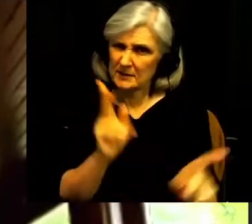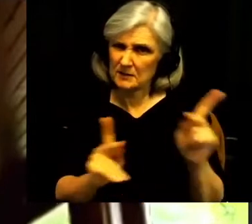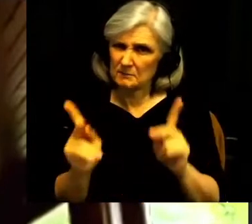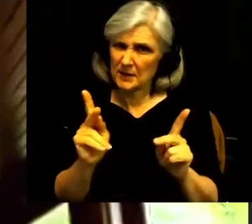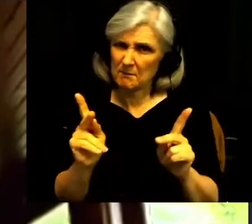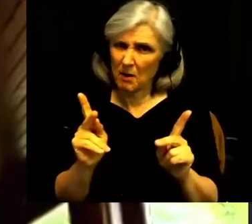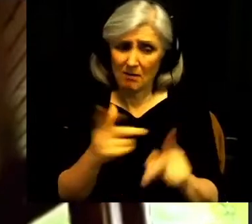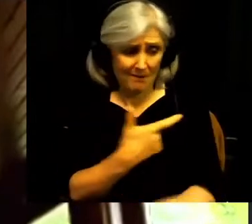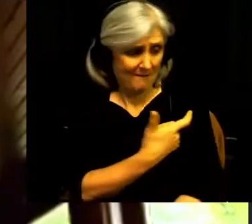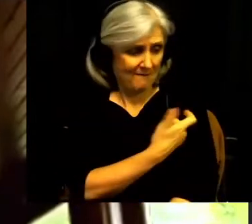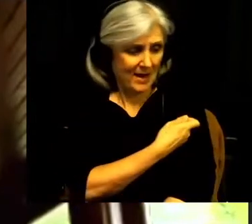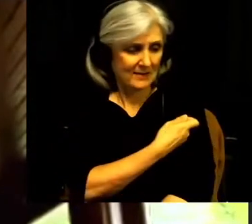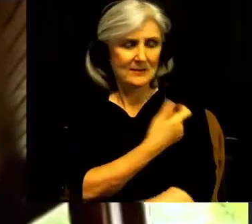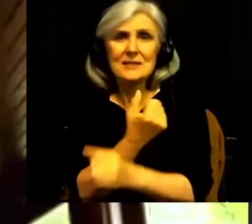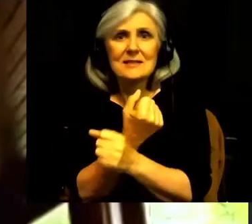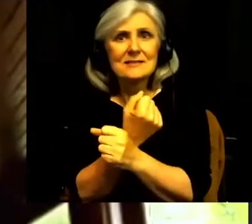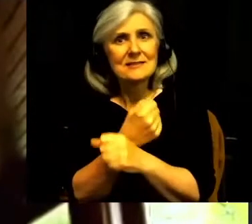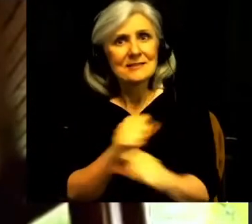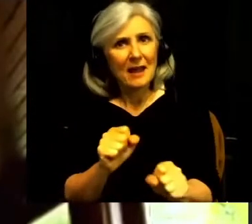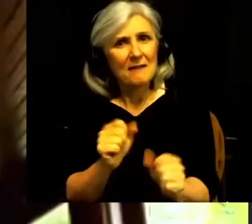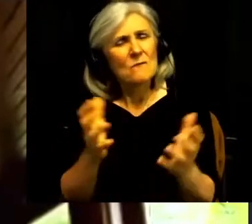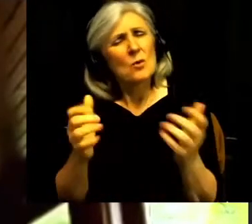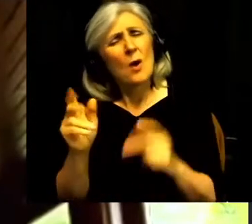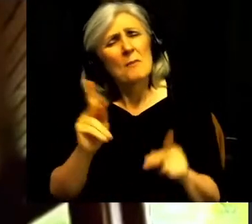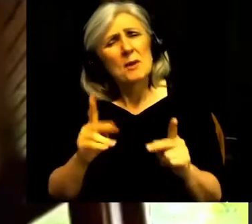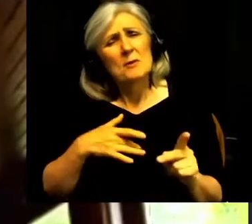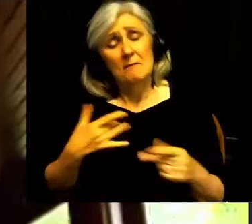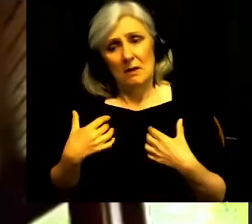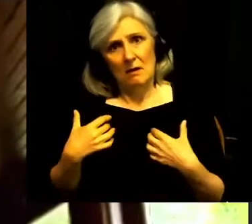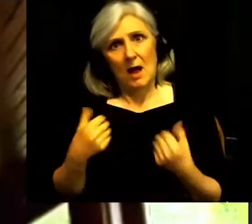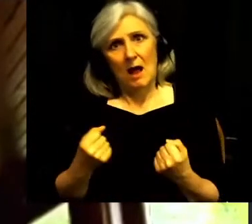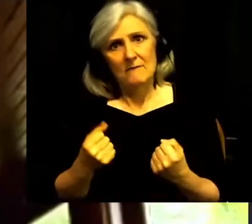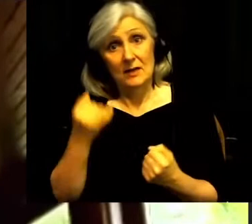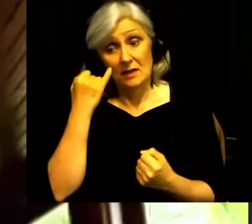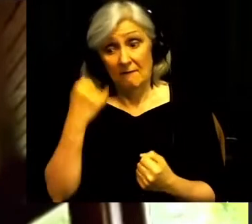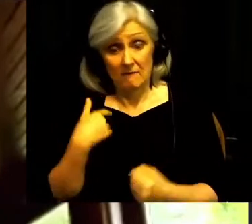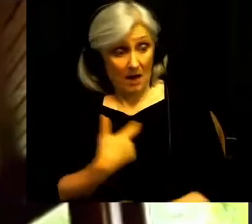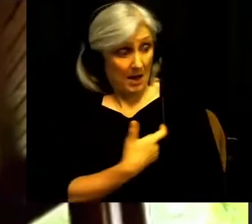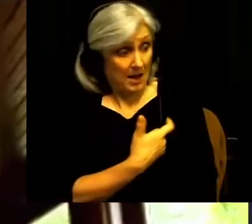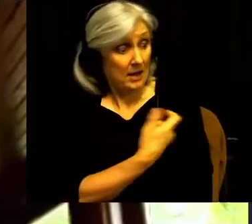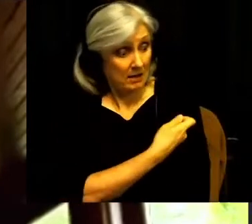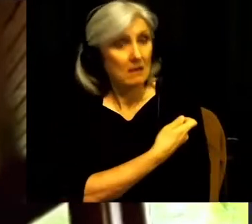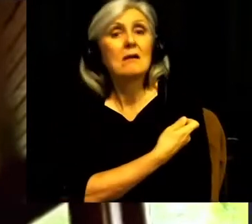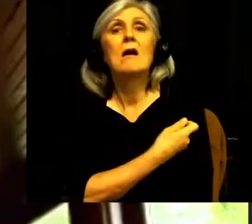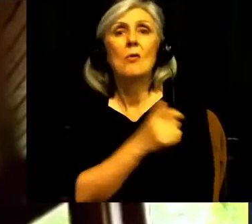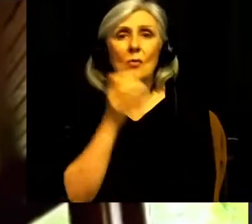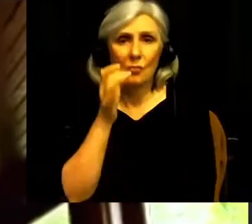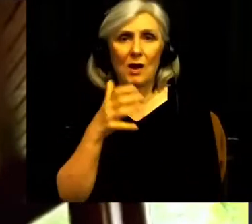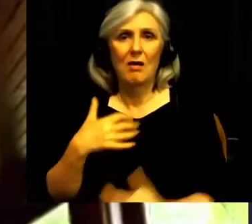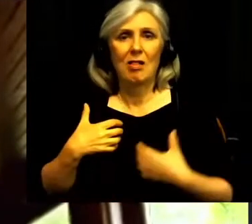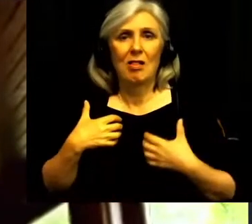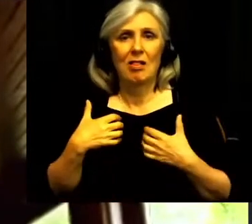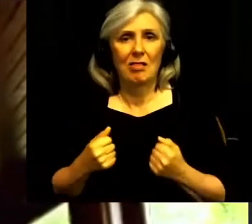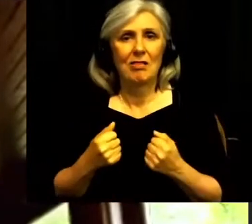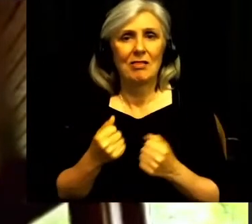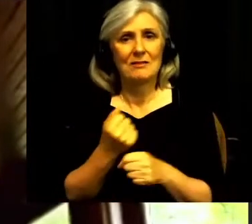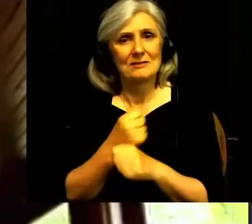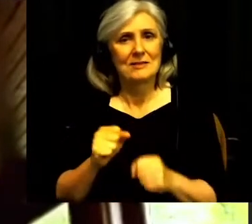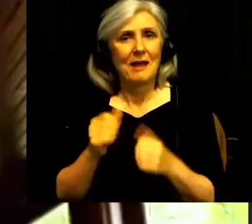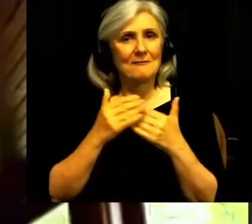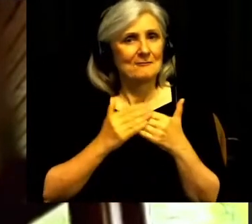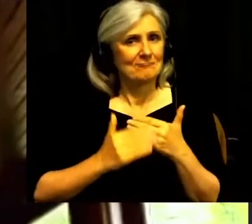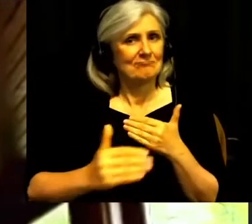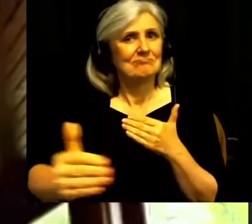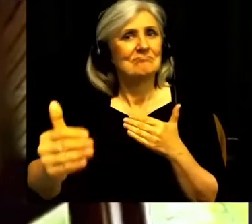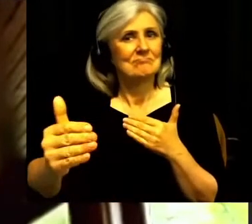stories of people who've become vaccinated, by sharing the best science to instill confidence that these vaccines are highly effective and